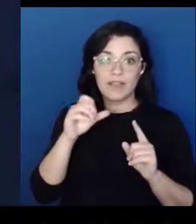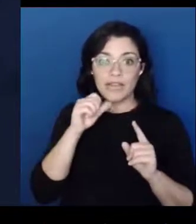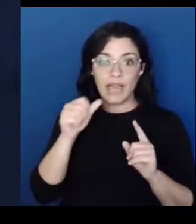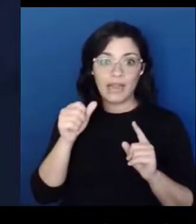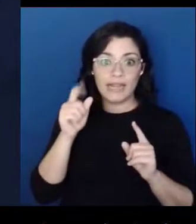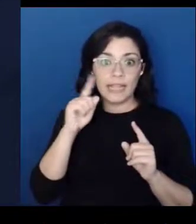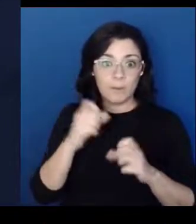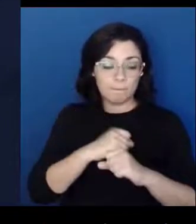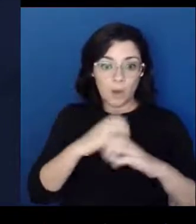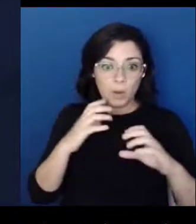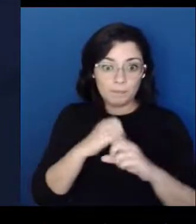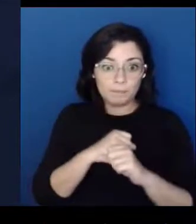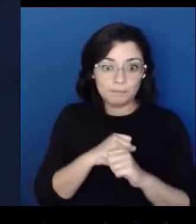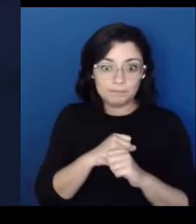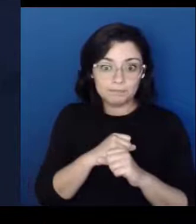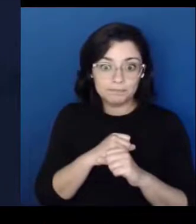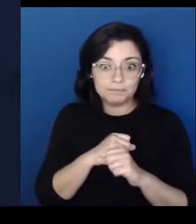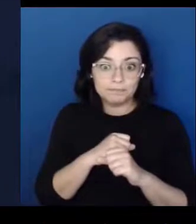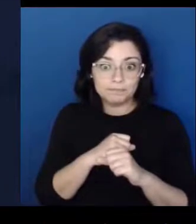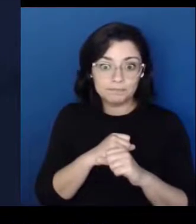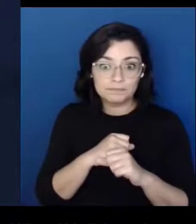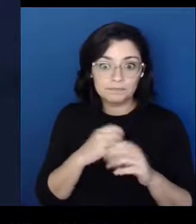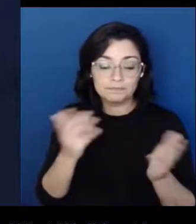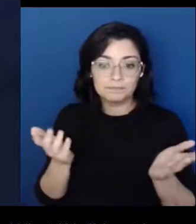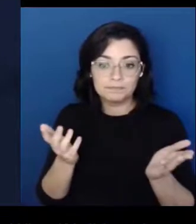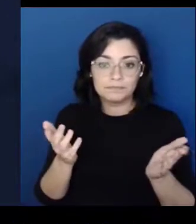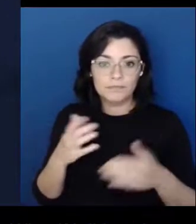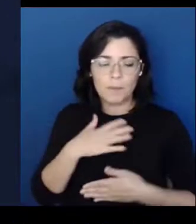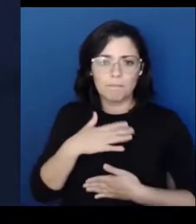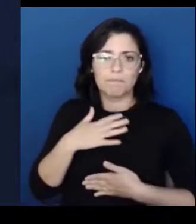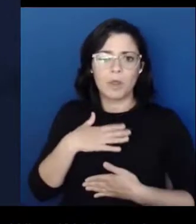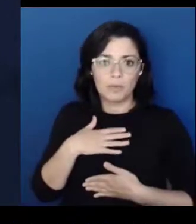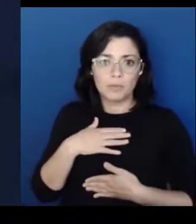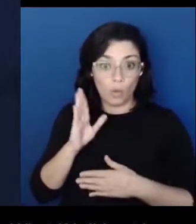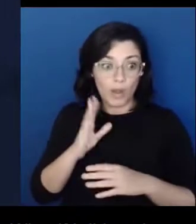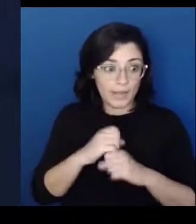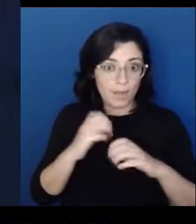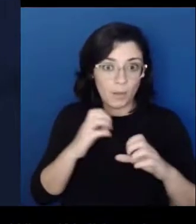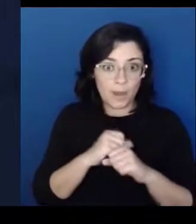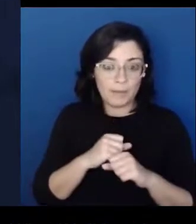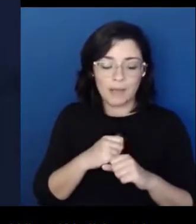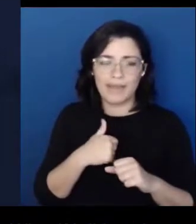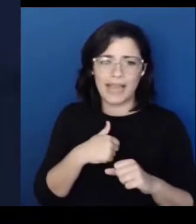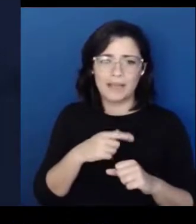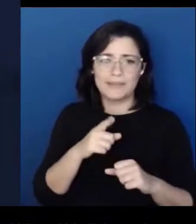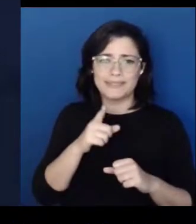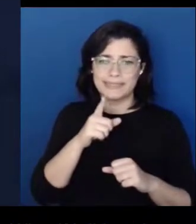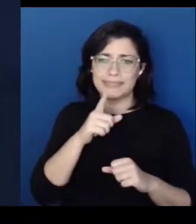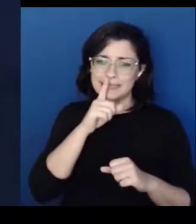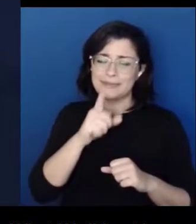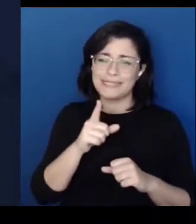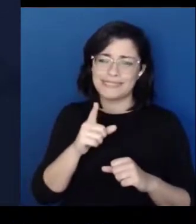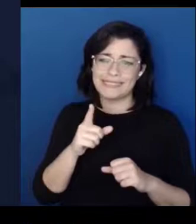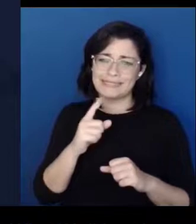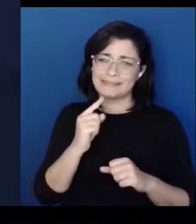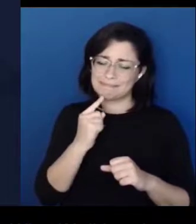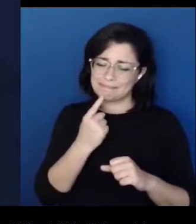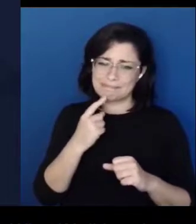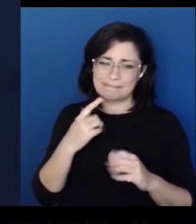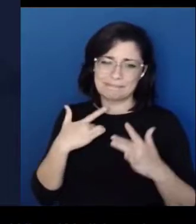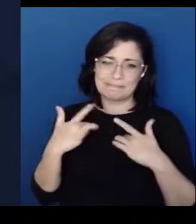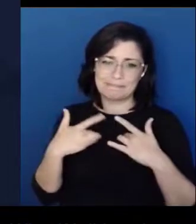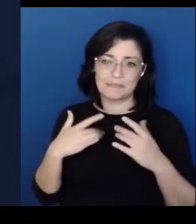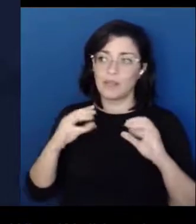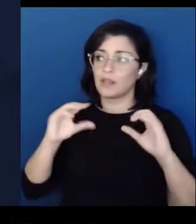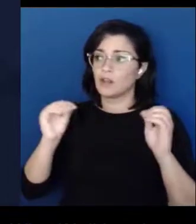What if I didn't hear him burp? Would he blow up? I was seriously worried about these things, and I had no one to give me answers. So for the